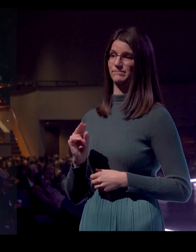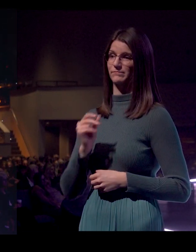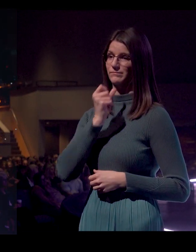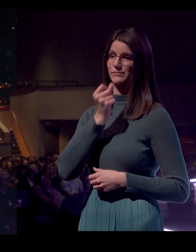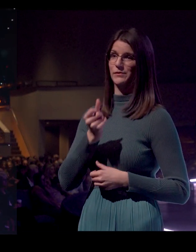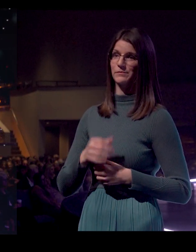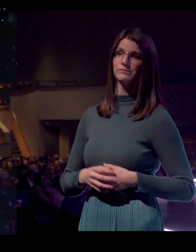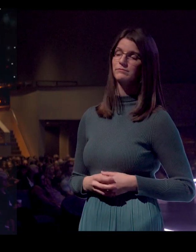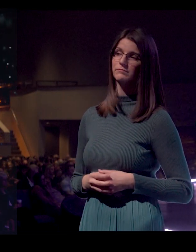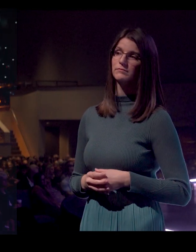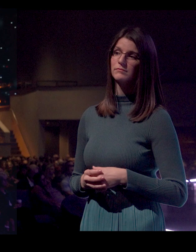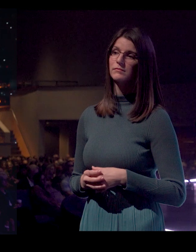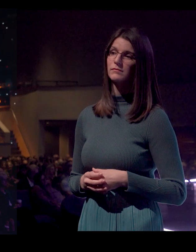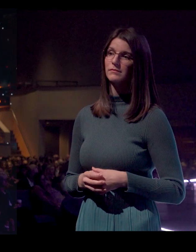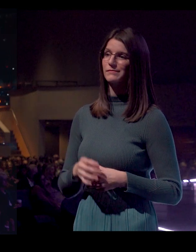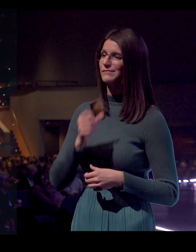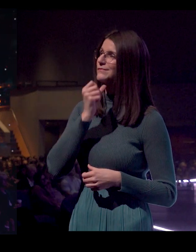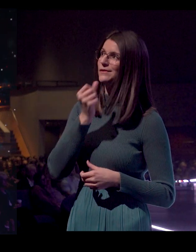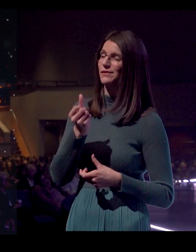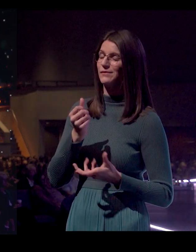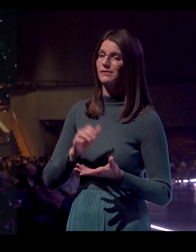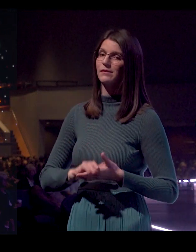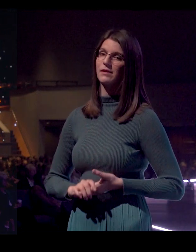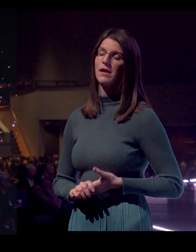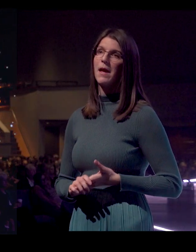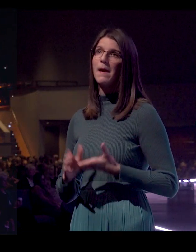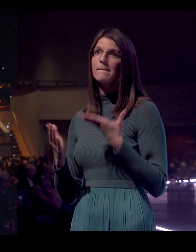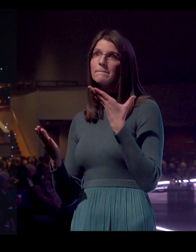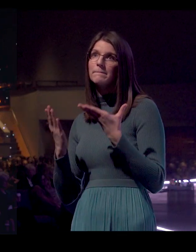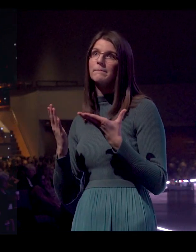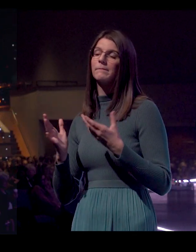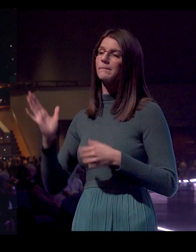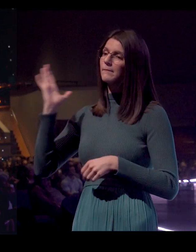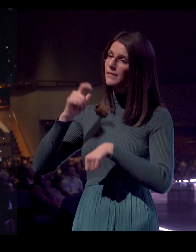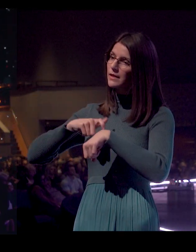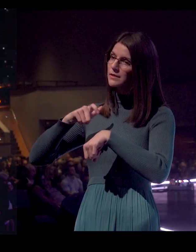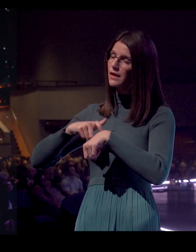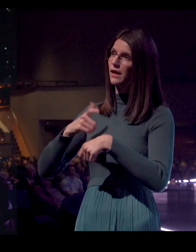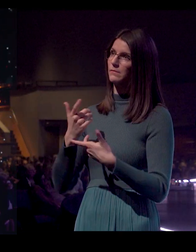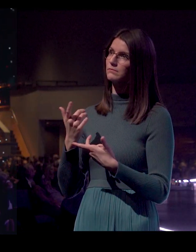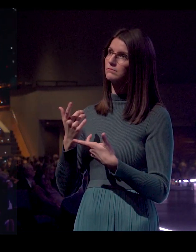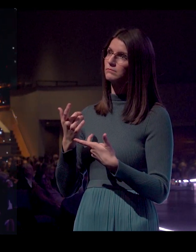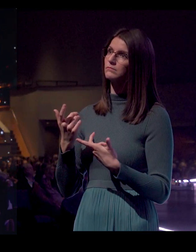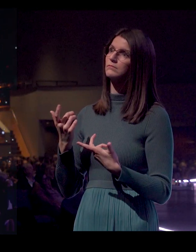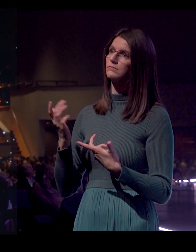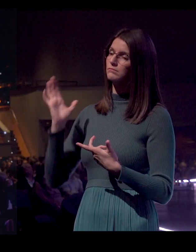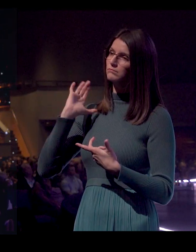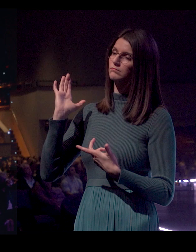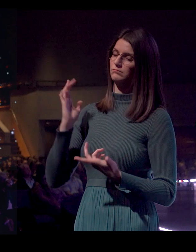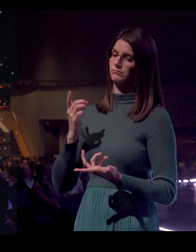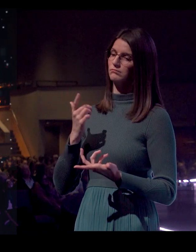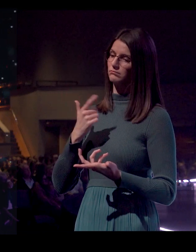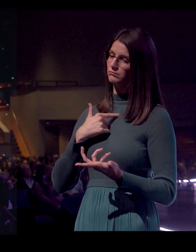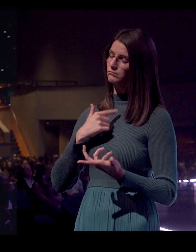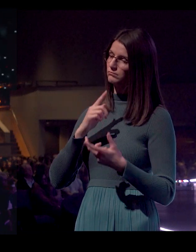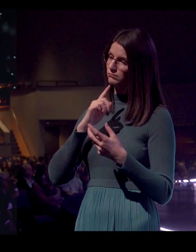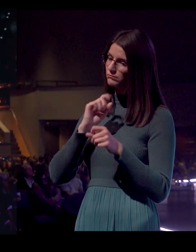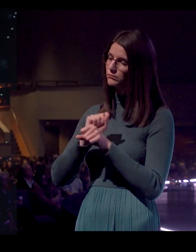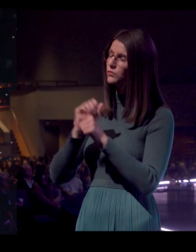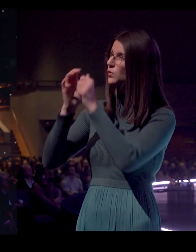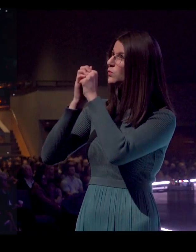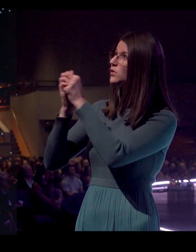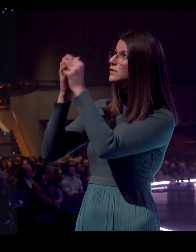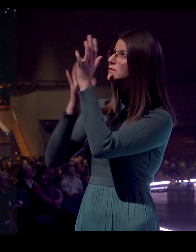there was a time that you would say, there was a time that I was really trying to worship Jesus and place my worth and value there, but I fell